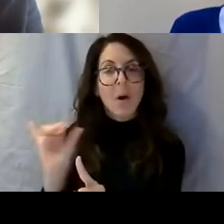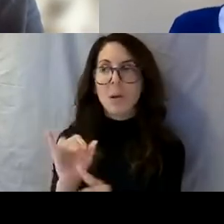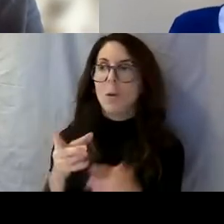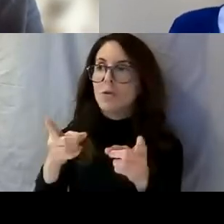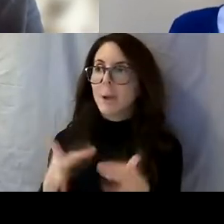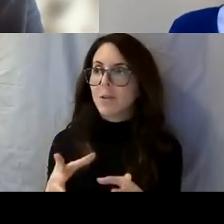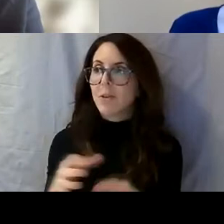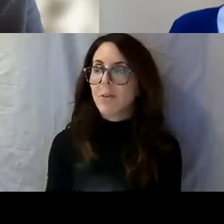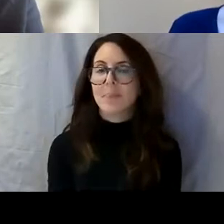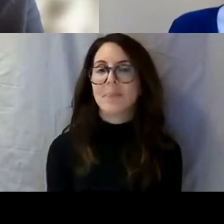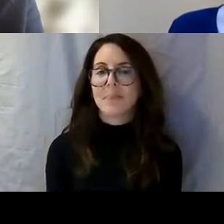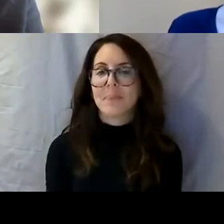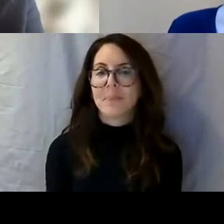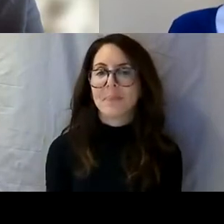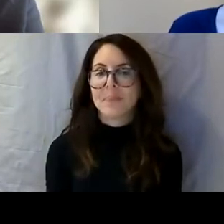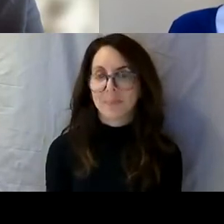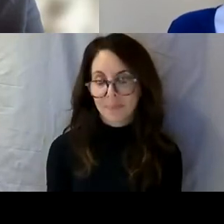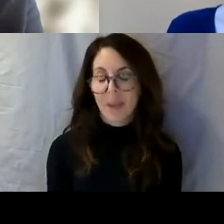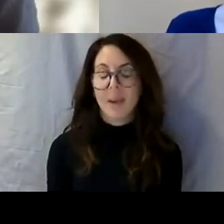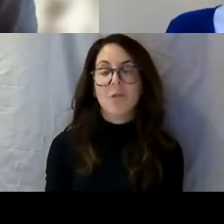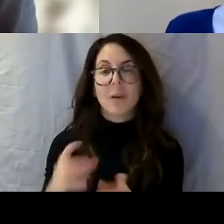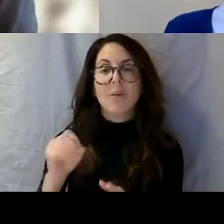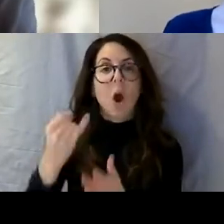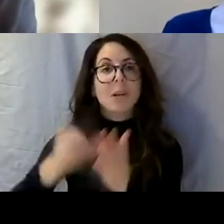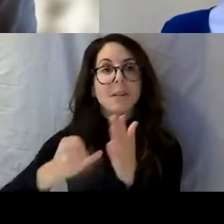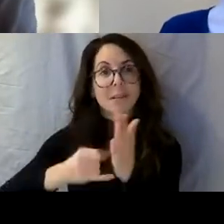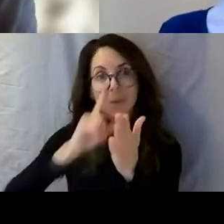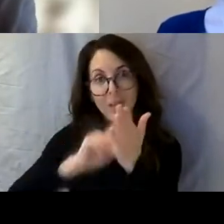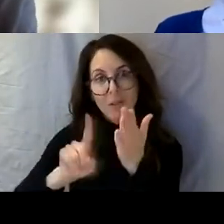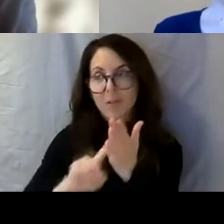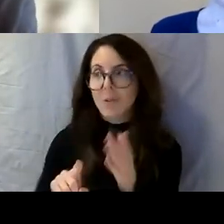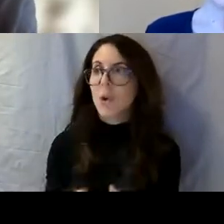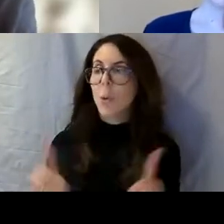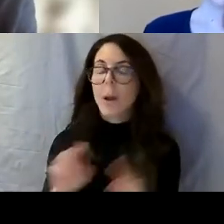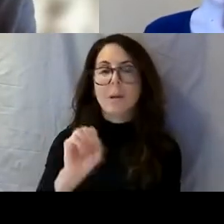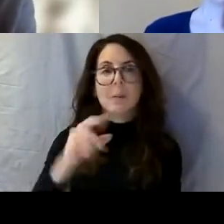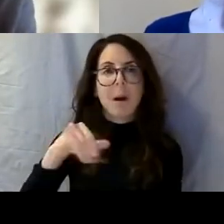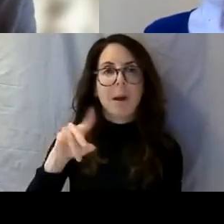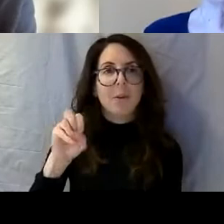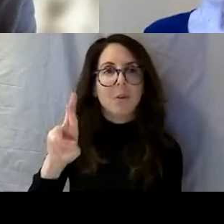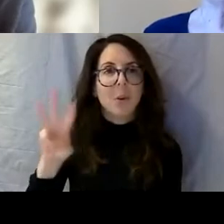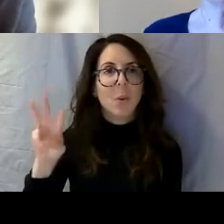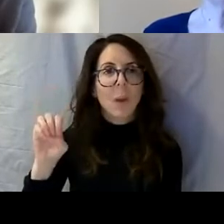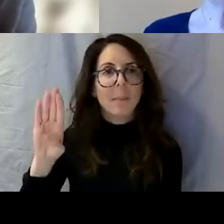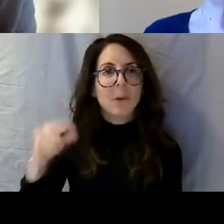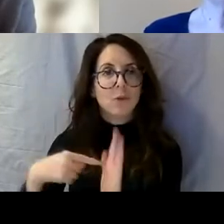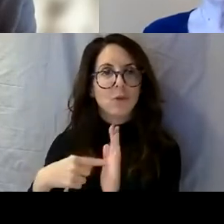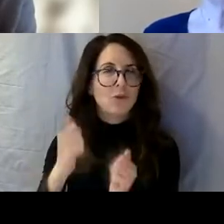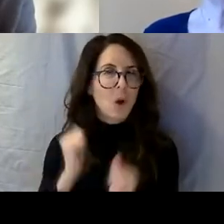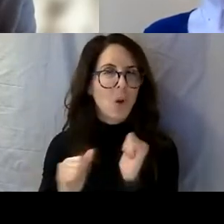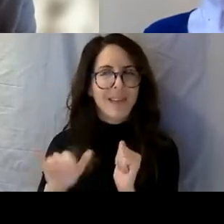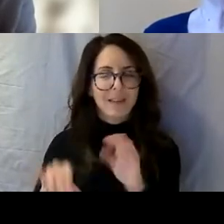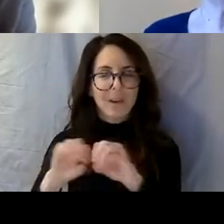of artistic research at Spider Web Show, an organization